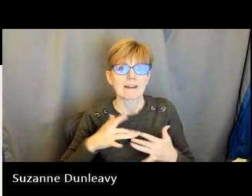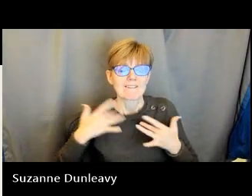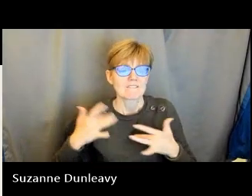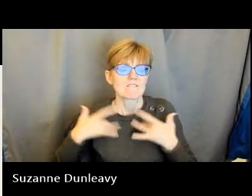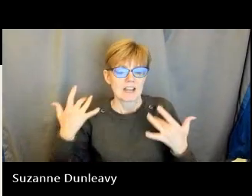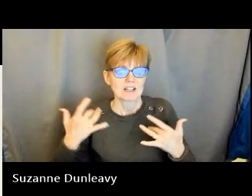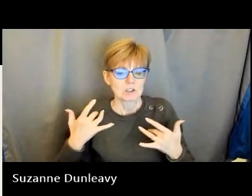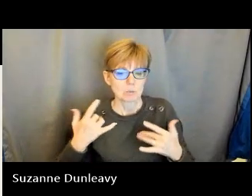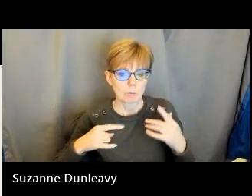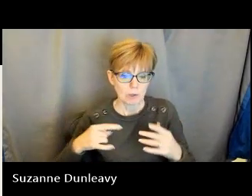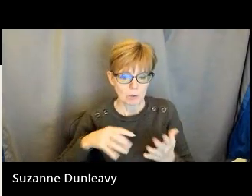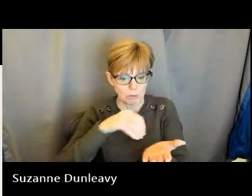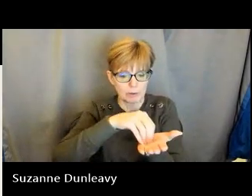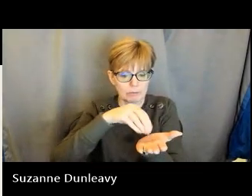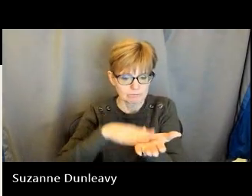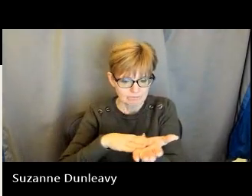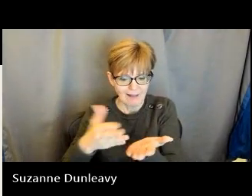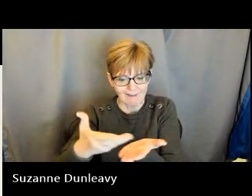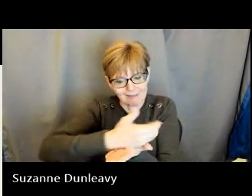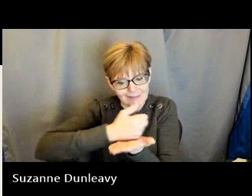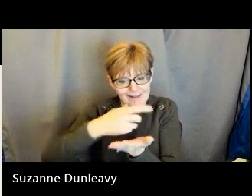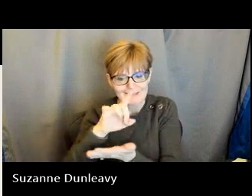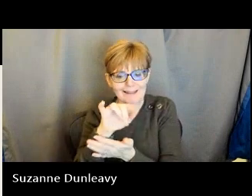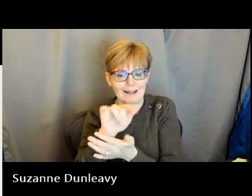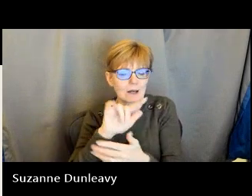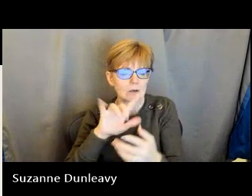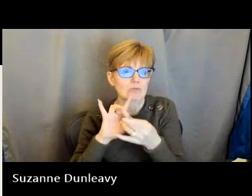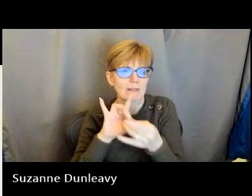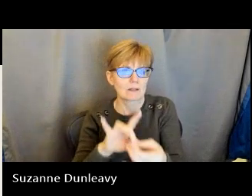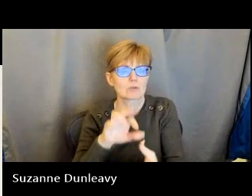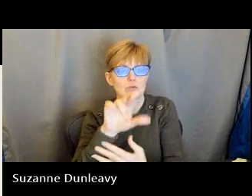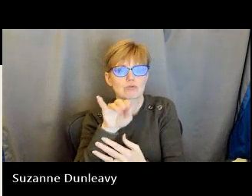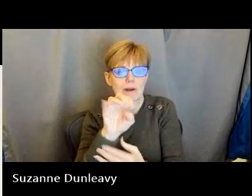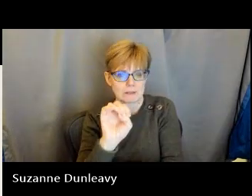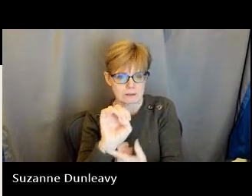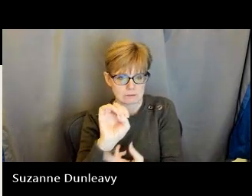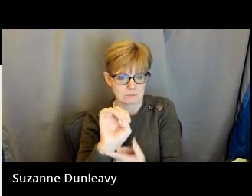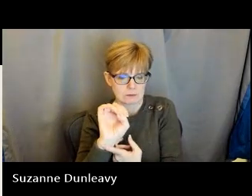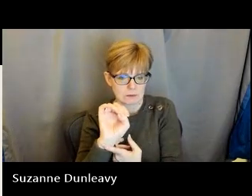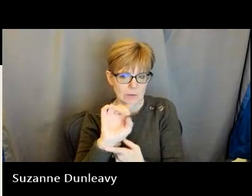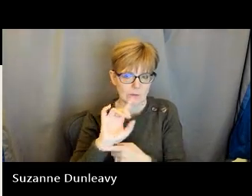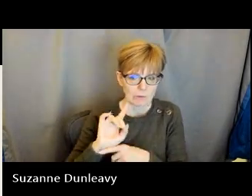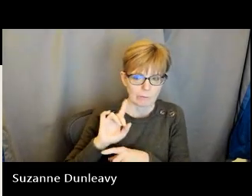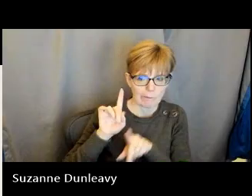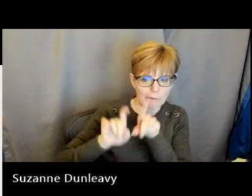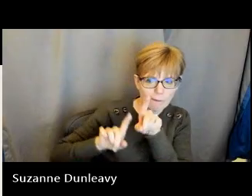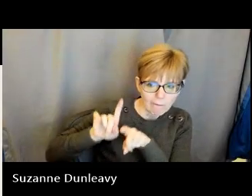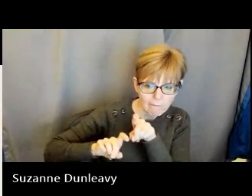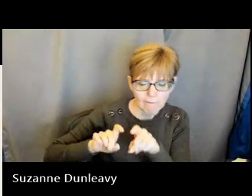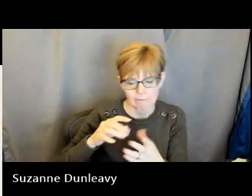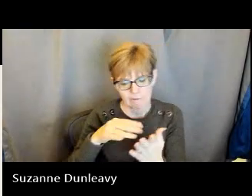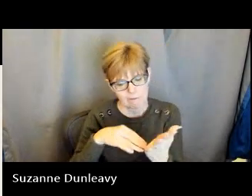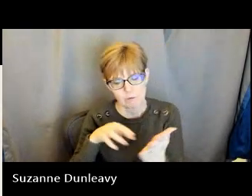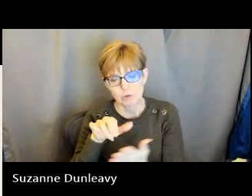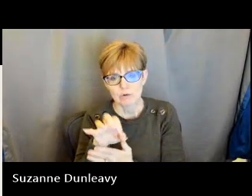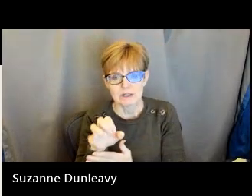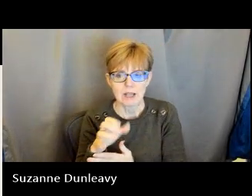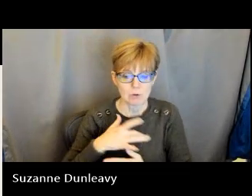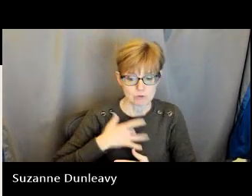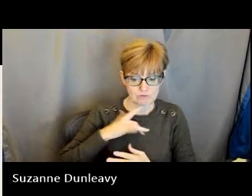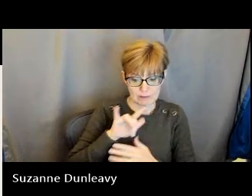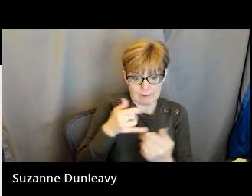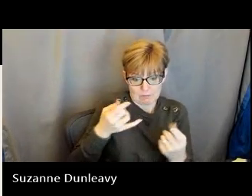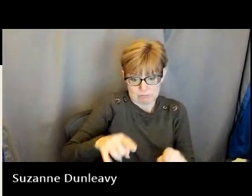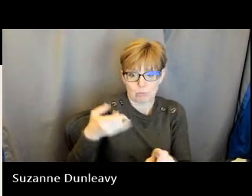race. We're doing surveys or evaluations, or we're asking people about their race when they fill out those, how did you feel about this